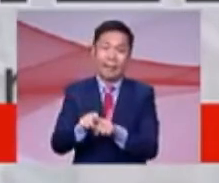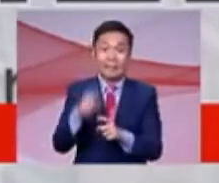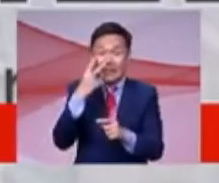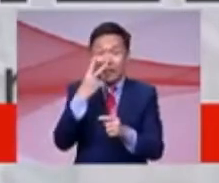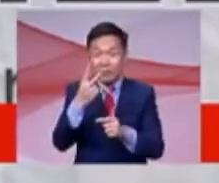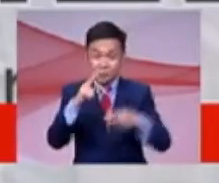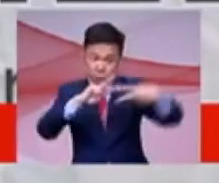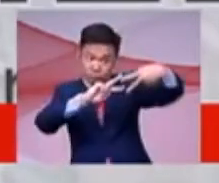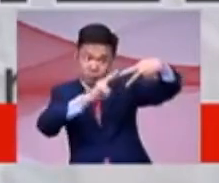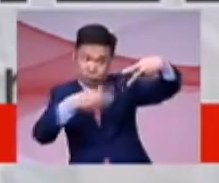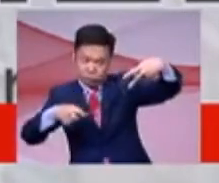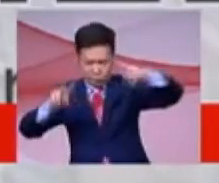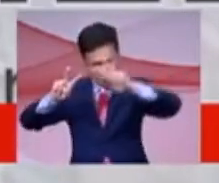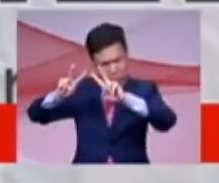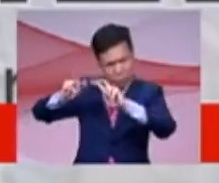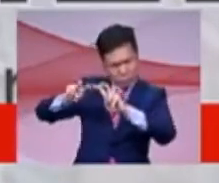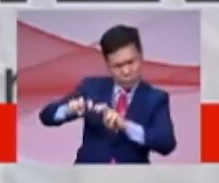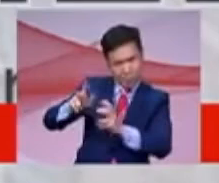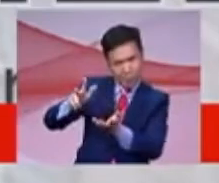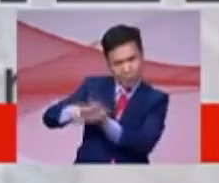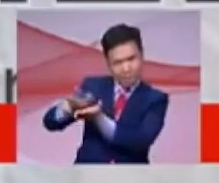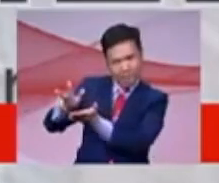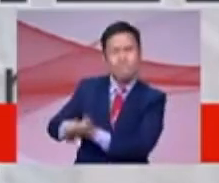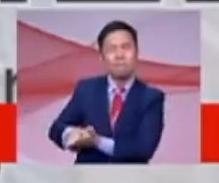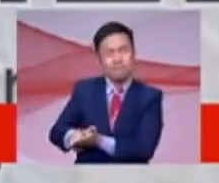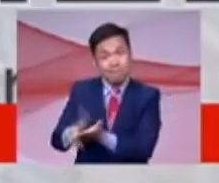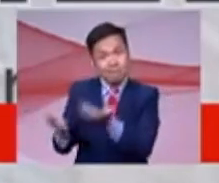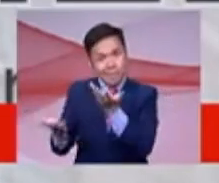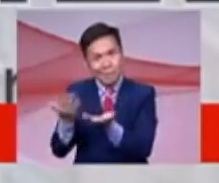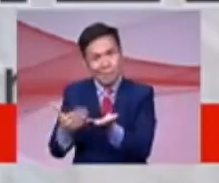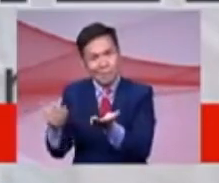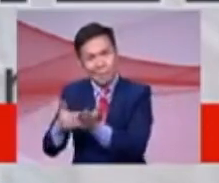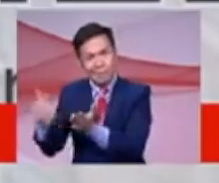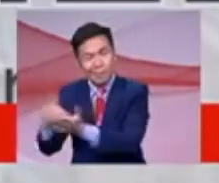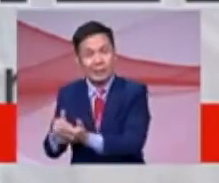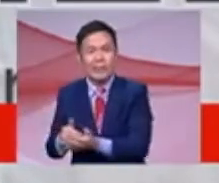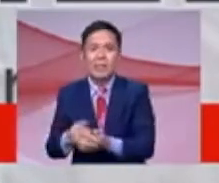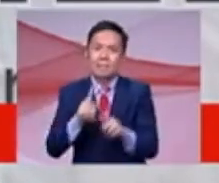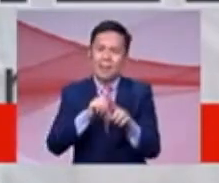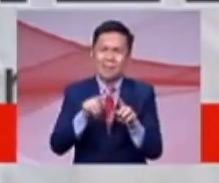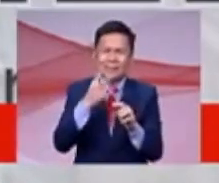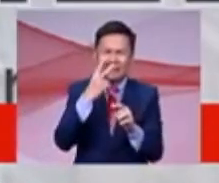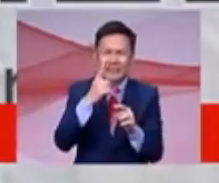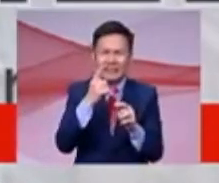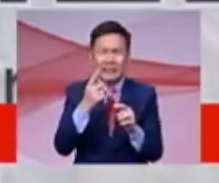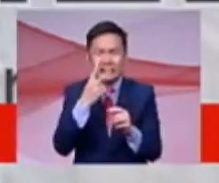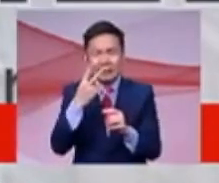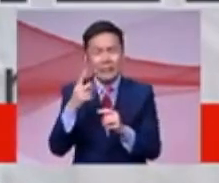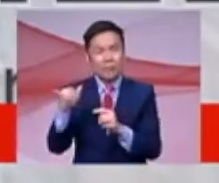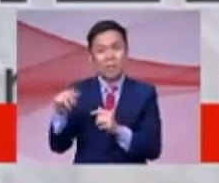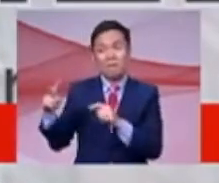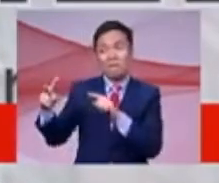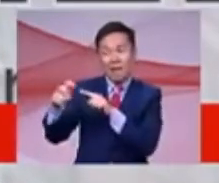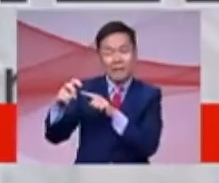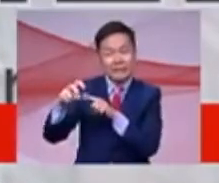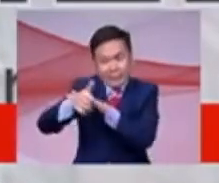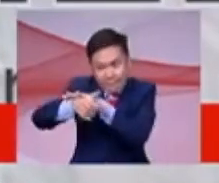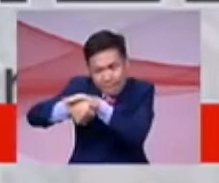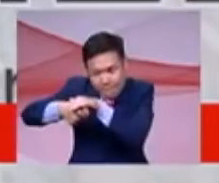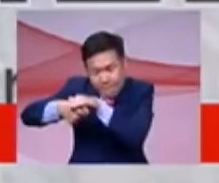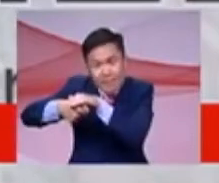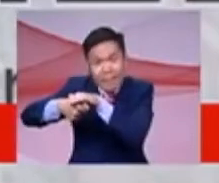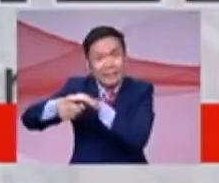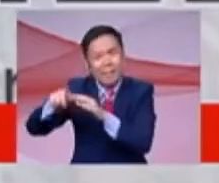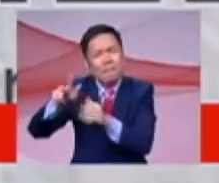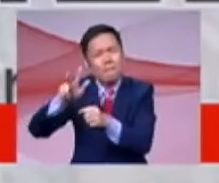genomic confirmation, that's true, then that's okay. But sometimes it's actually a virus shedding. We thought it's a reinfection, but it's a virus shedding, it's